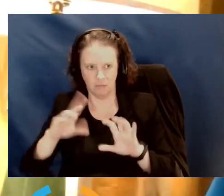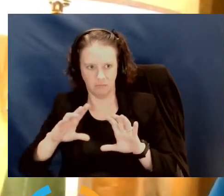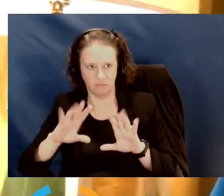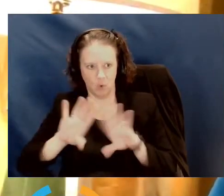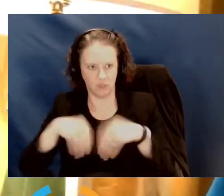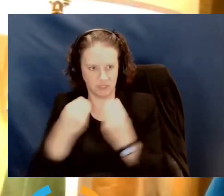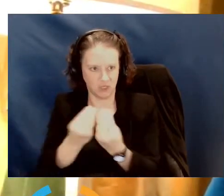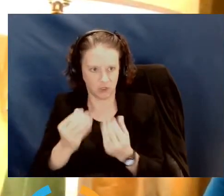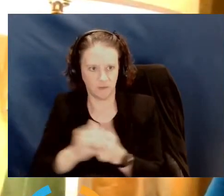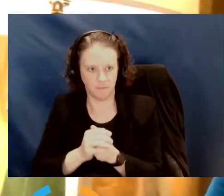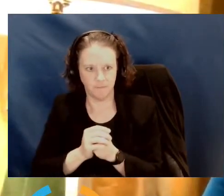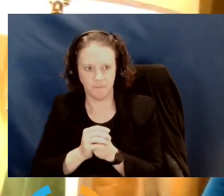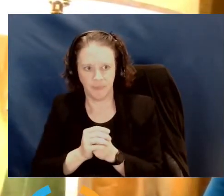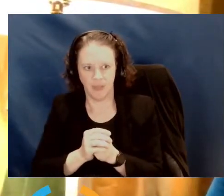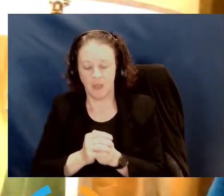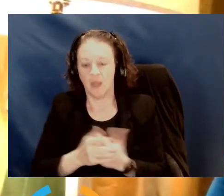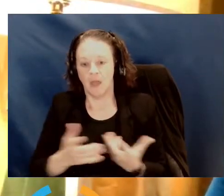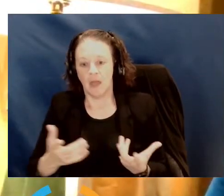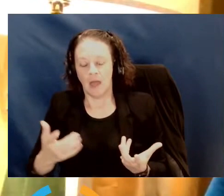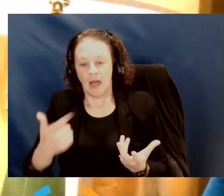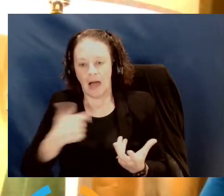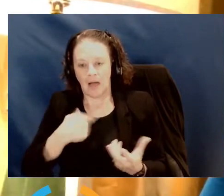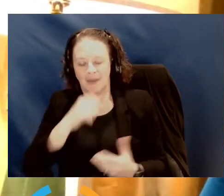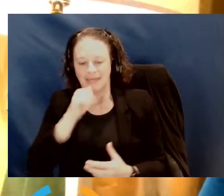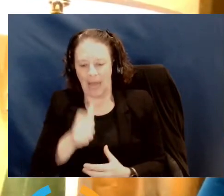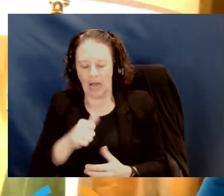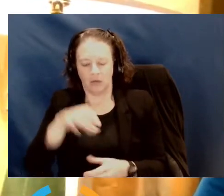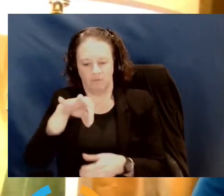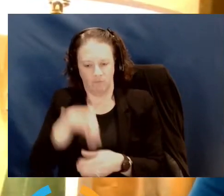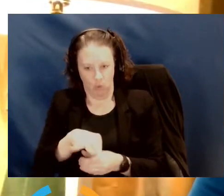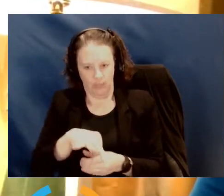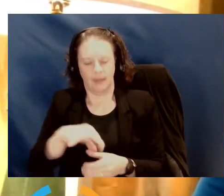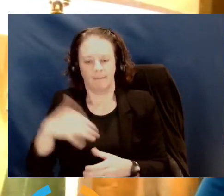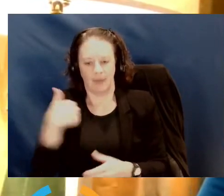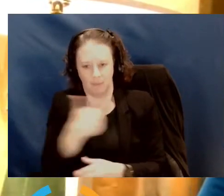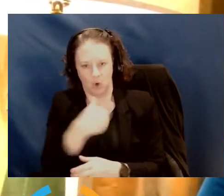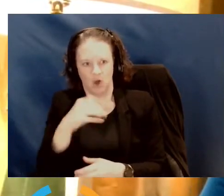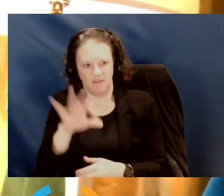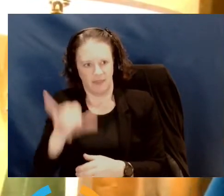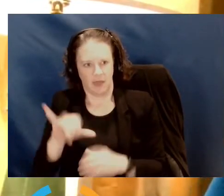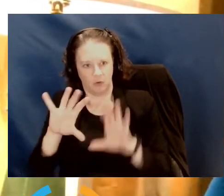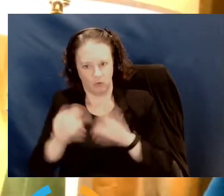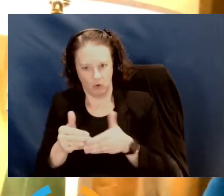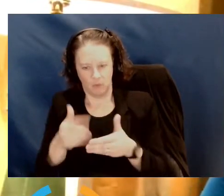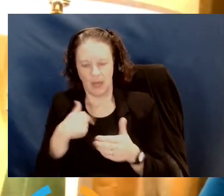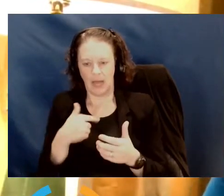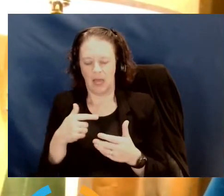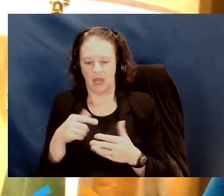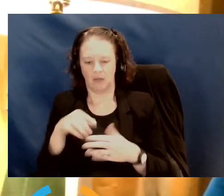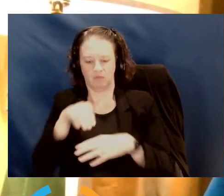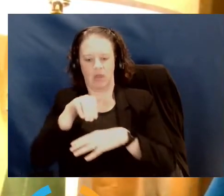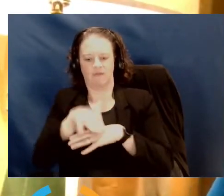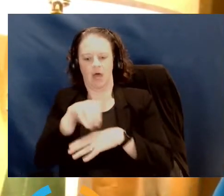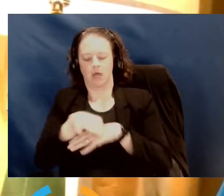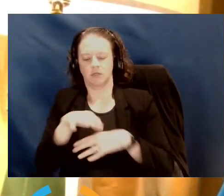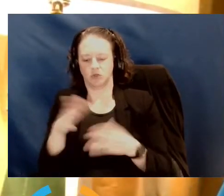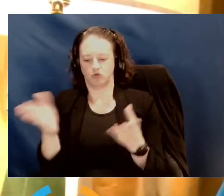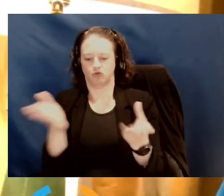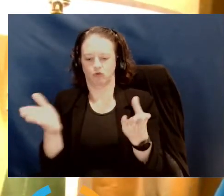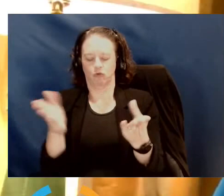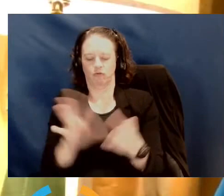member of this group, I am a non-voting member, and I get to serve and advise, but I don't get to vote on the